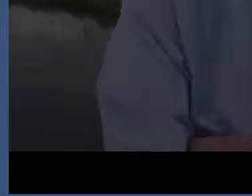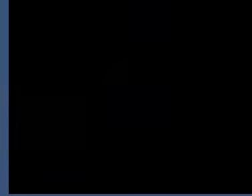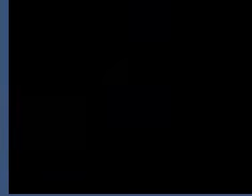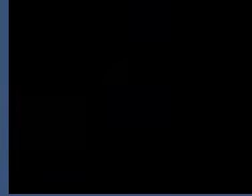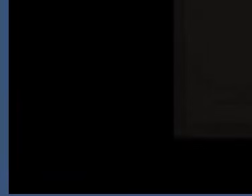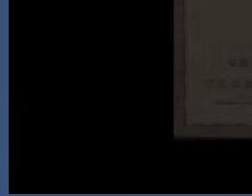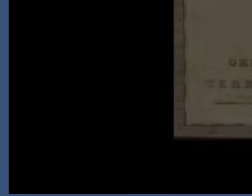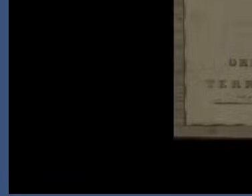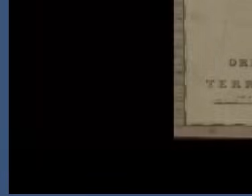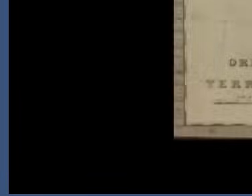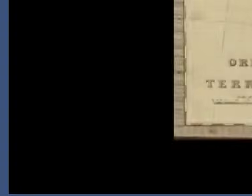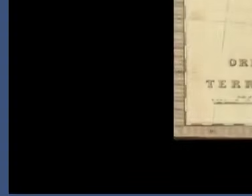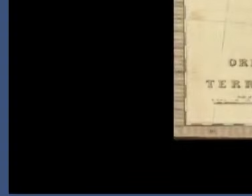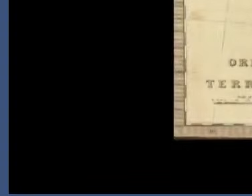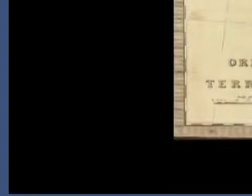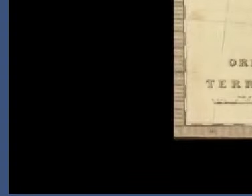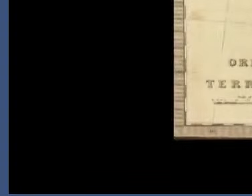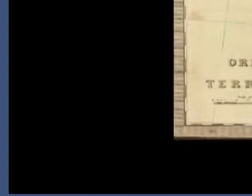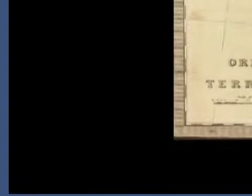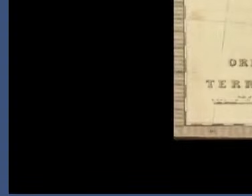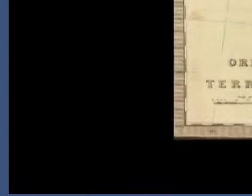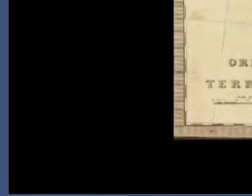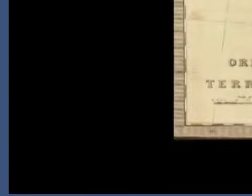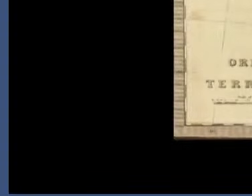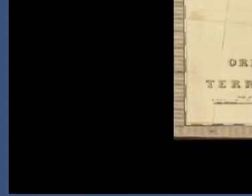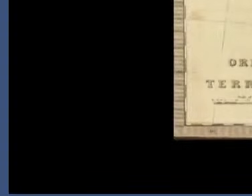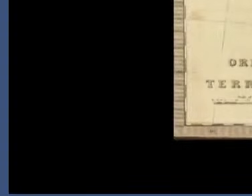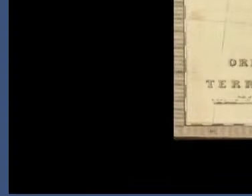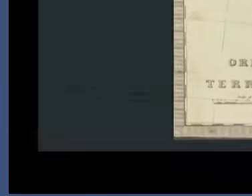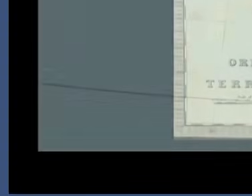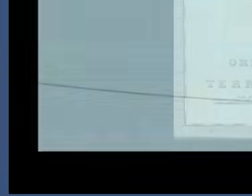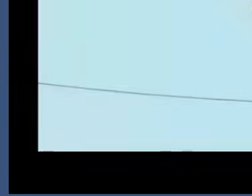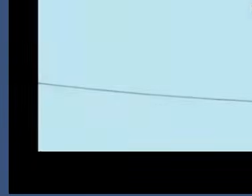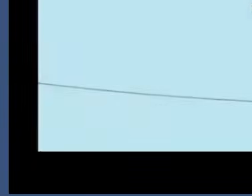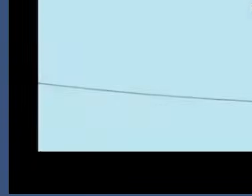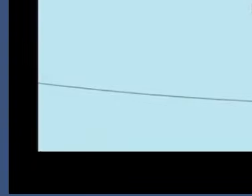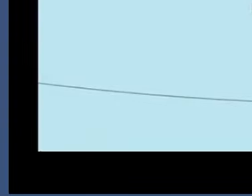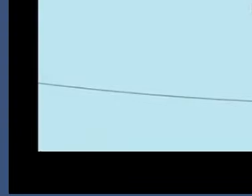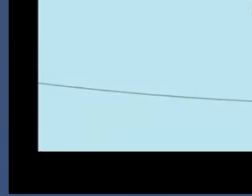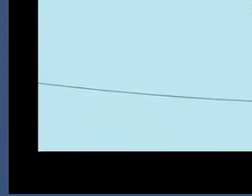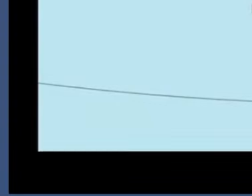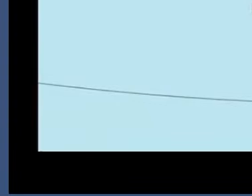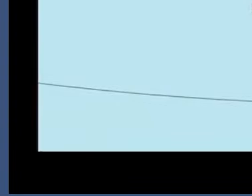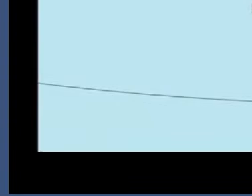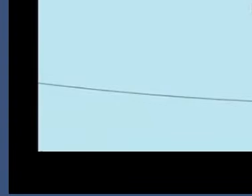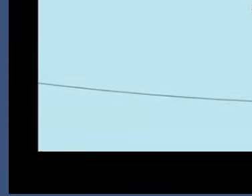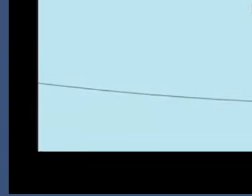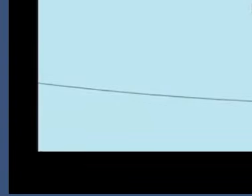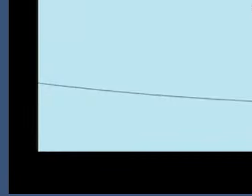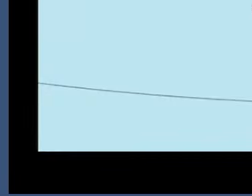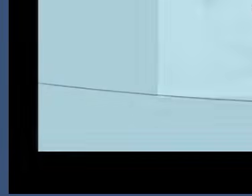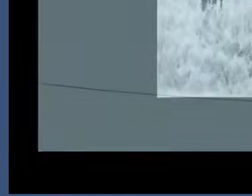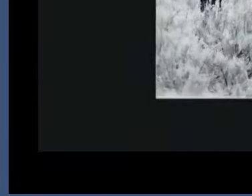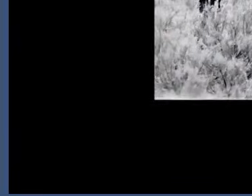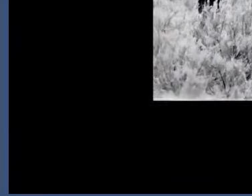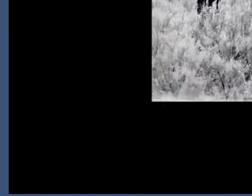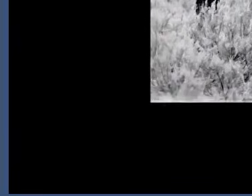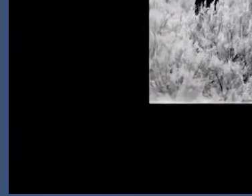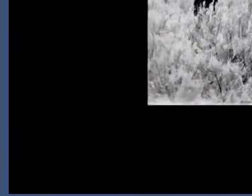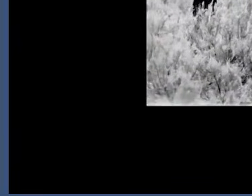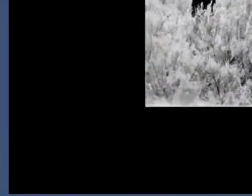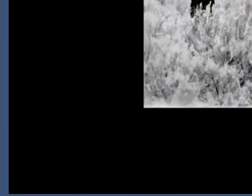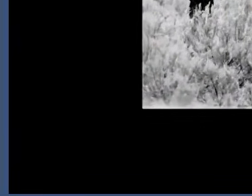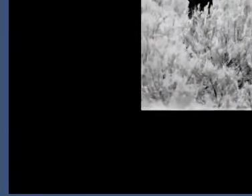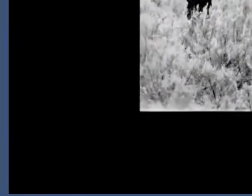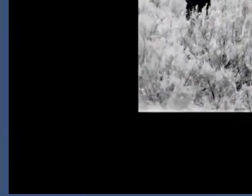State. But many years ago, this was disputed territory between the British and the Americans, and no one was really sure